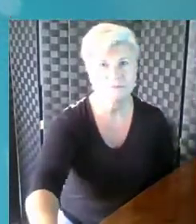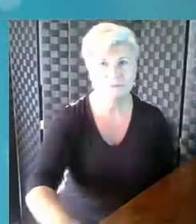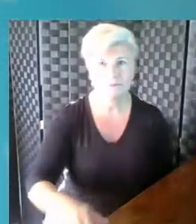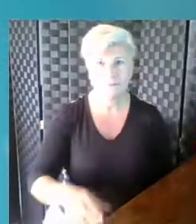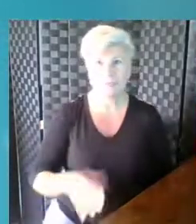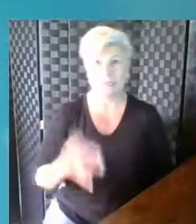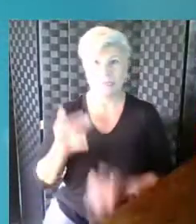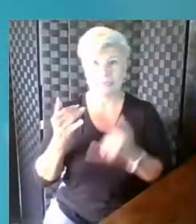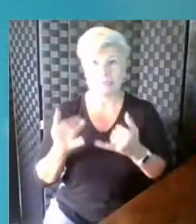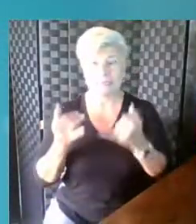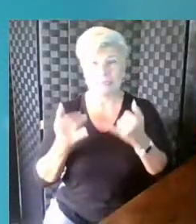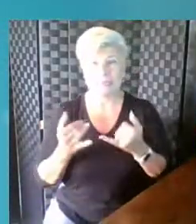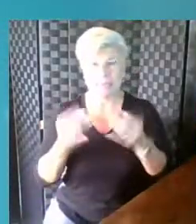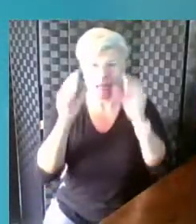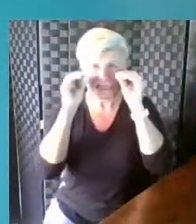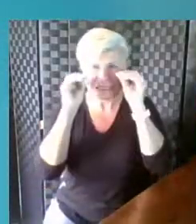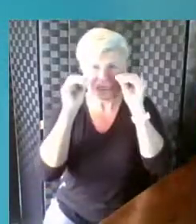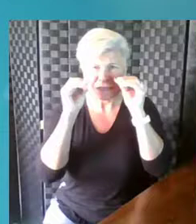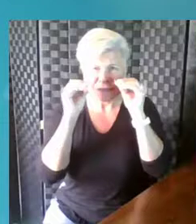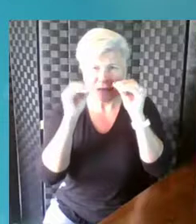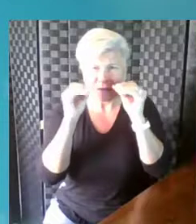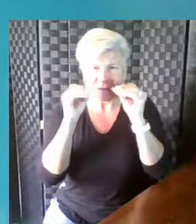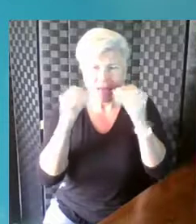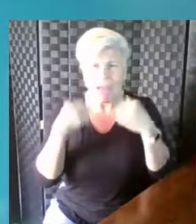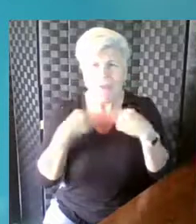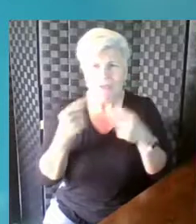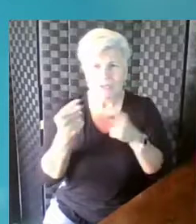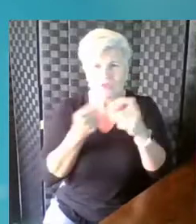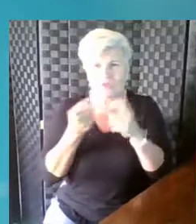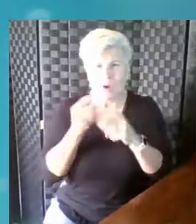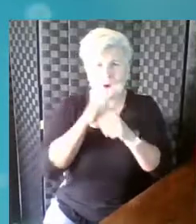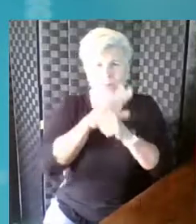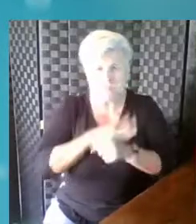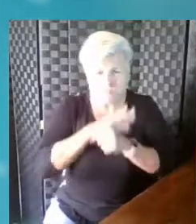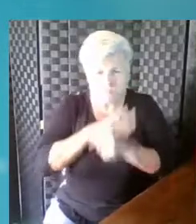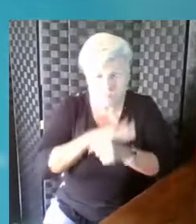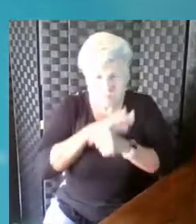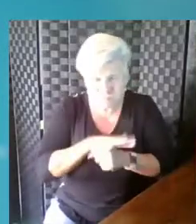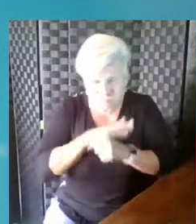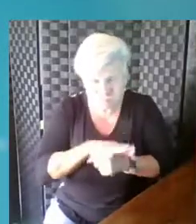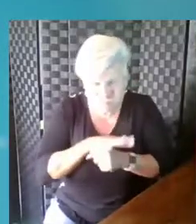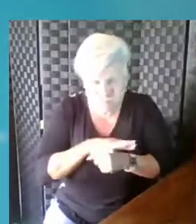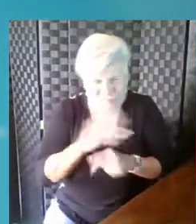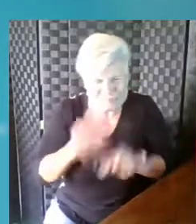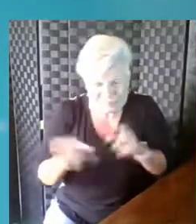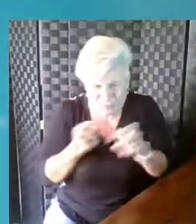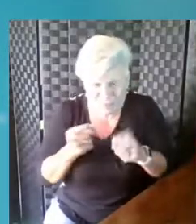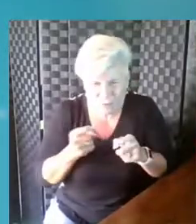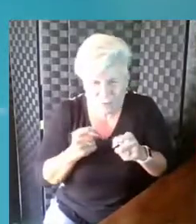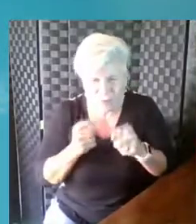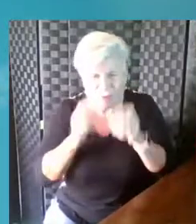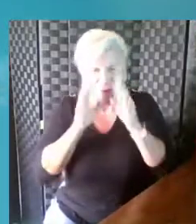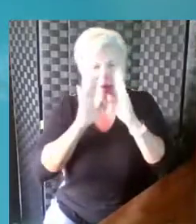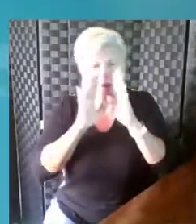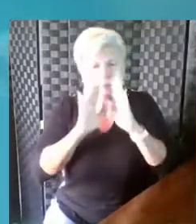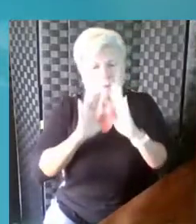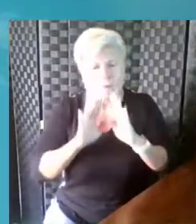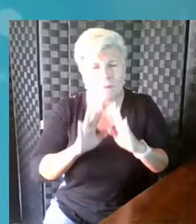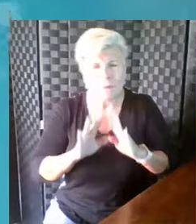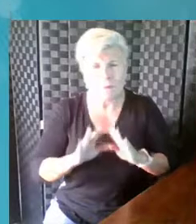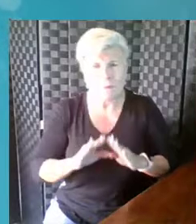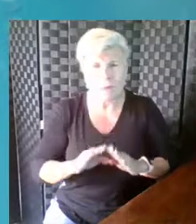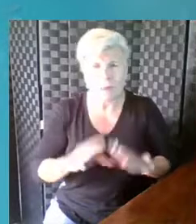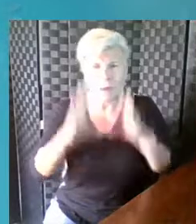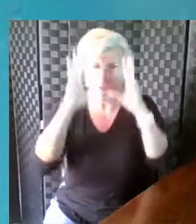This exercise will teach you how to gain control of your stressful energy when it gets too high to handle. Close your eyes,